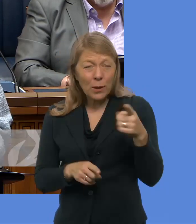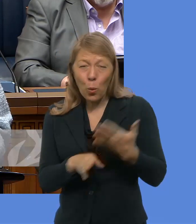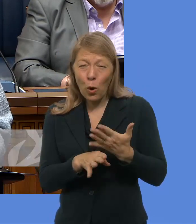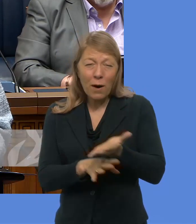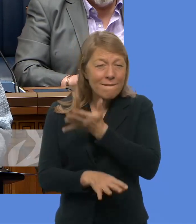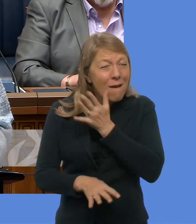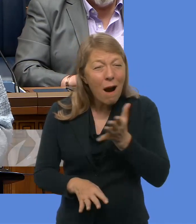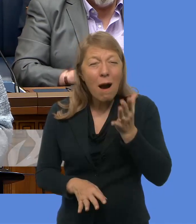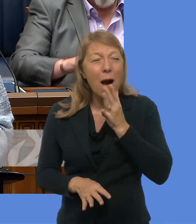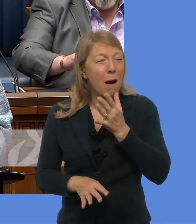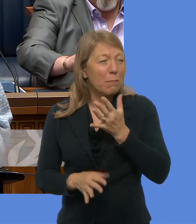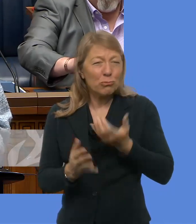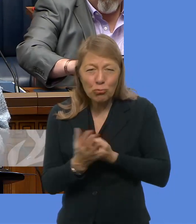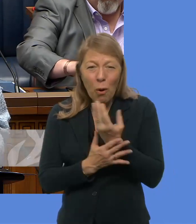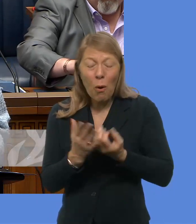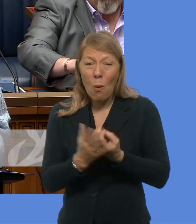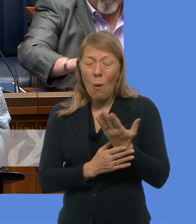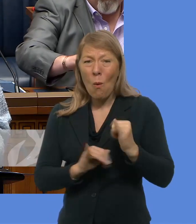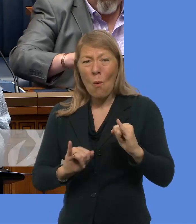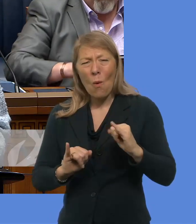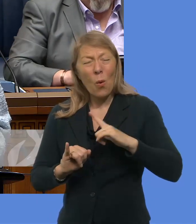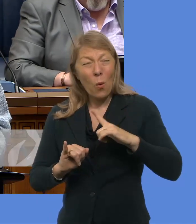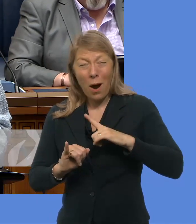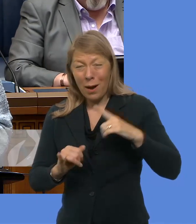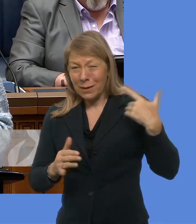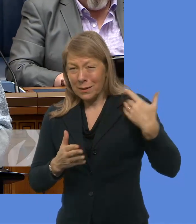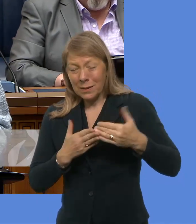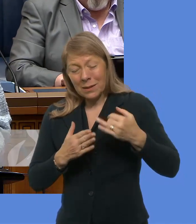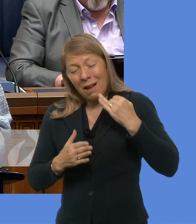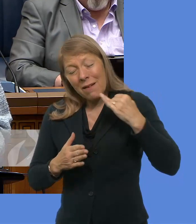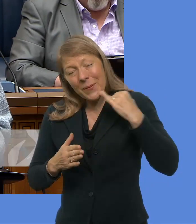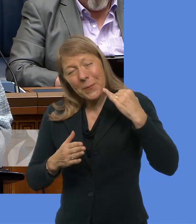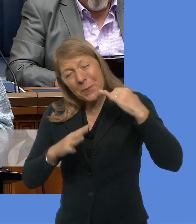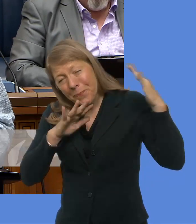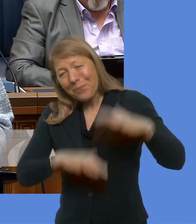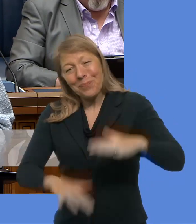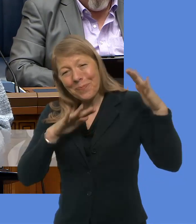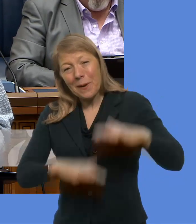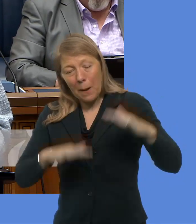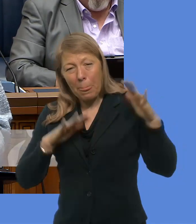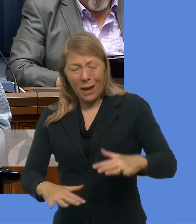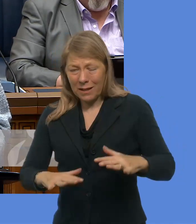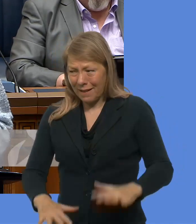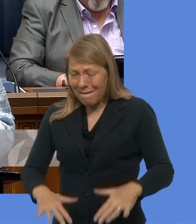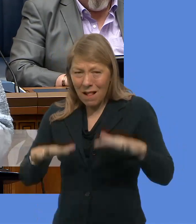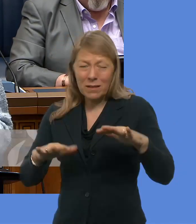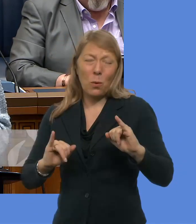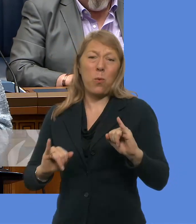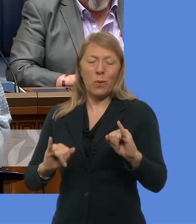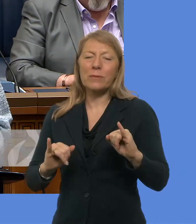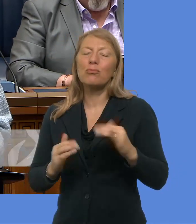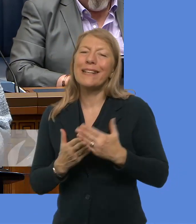been persistent wet weather over the last number of weeks. So obviously this is a matter first and foremost for the DAERA Minister, and he